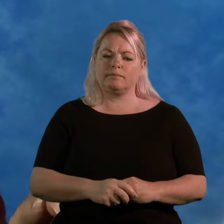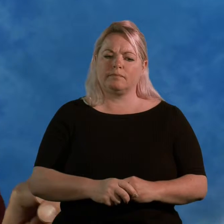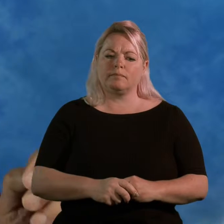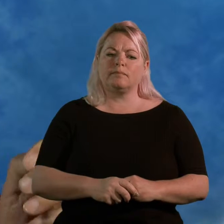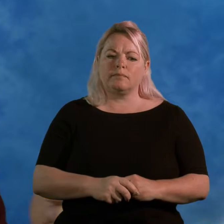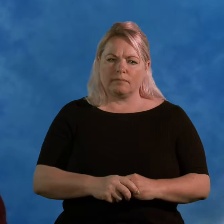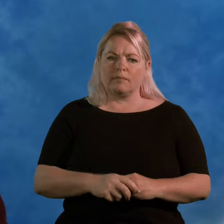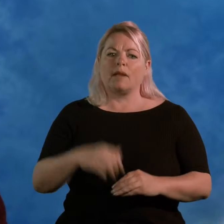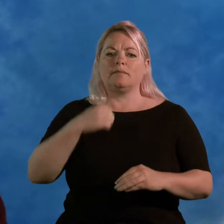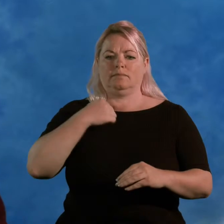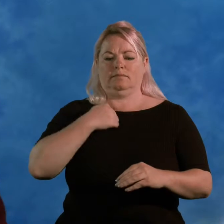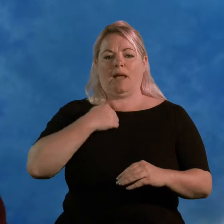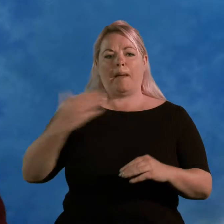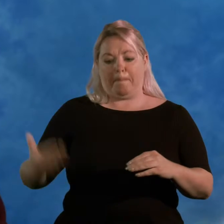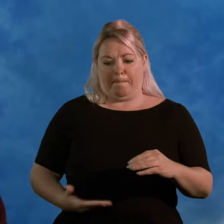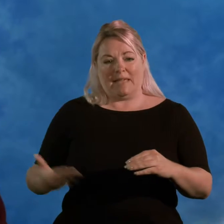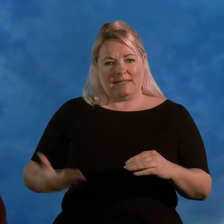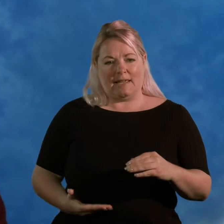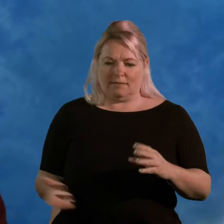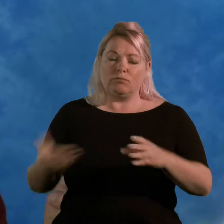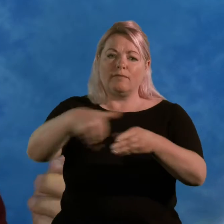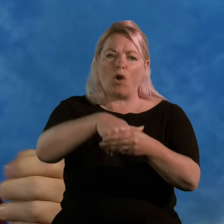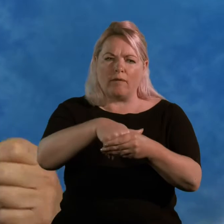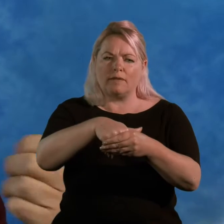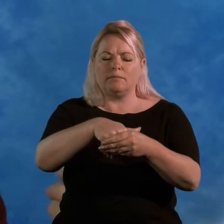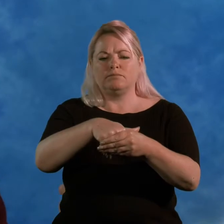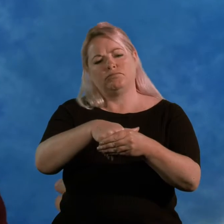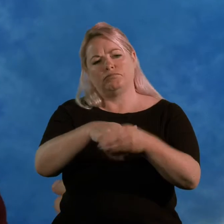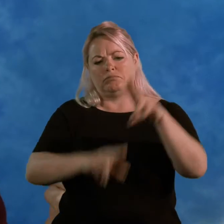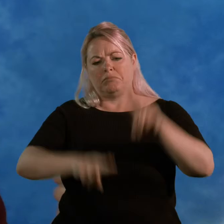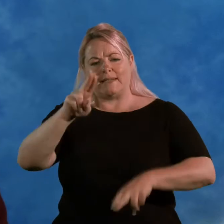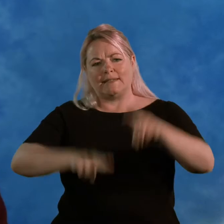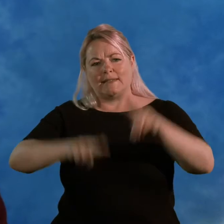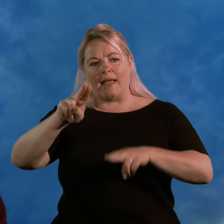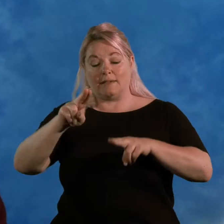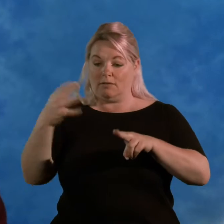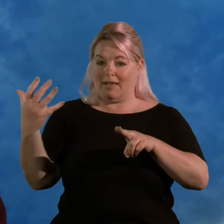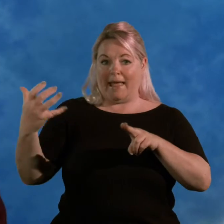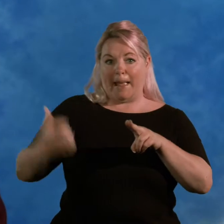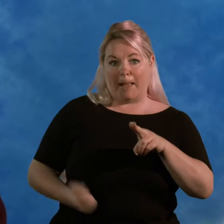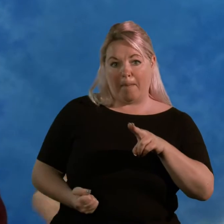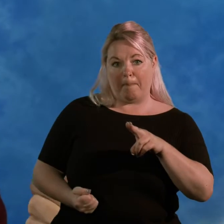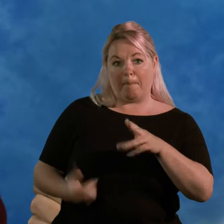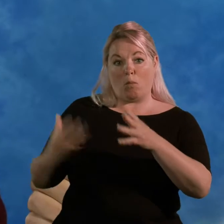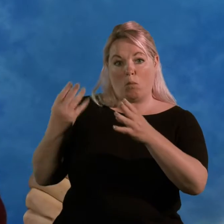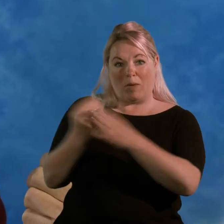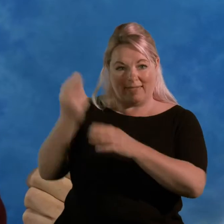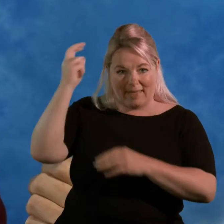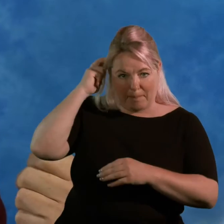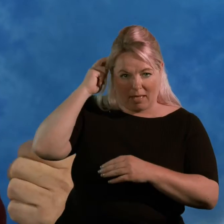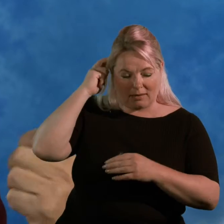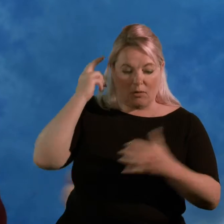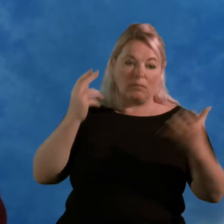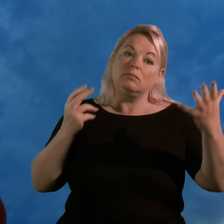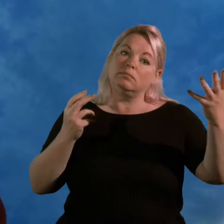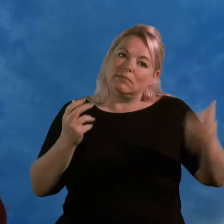Because I do a certain amount of business, I had to assess what my income prospects would be if I had an implant